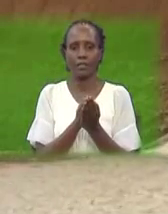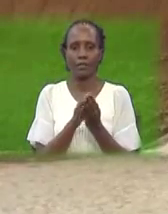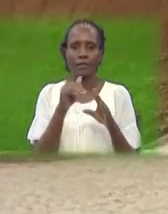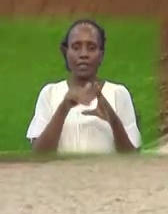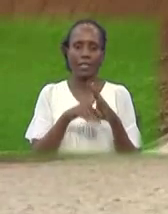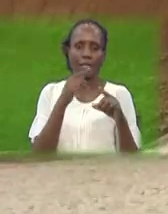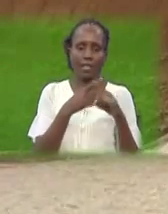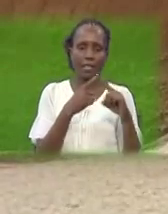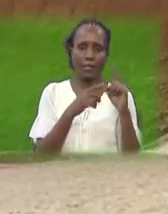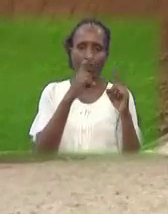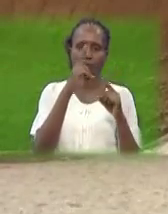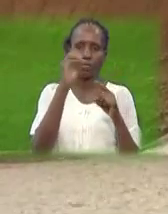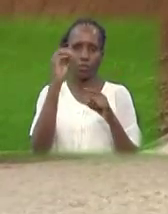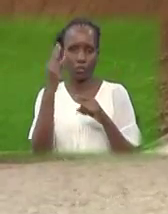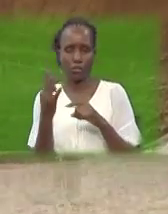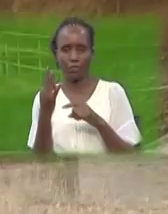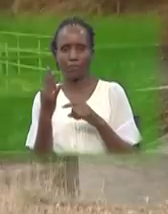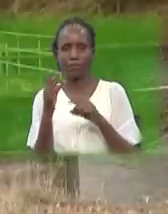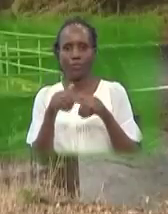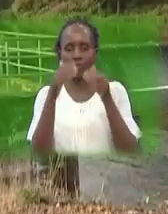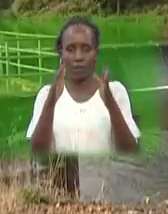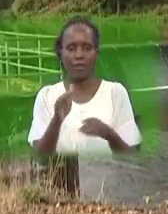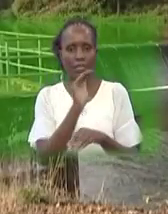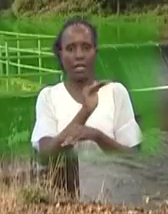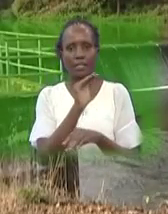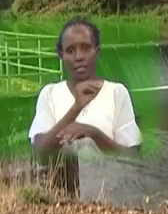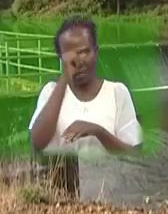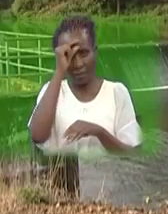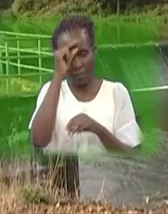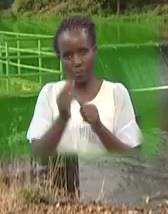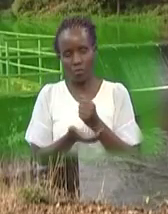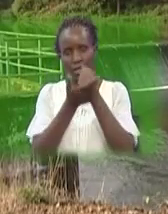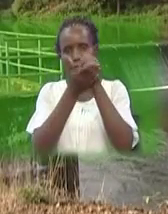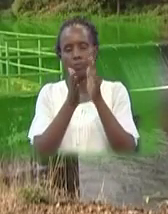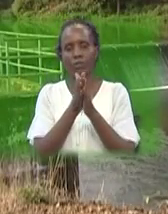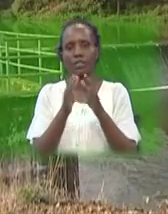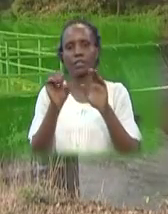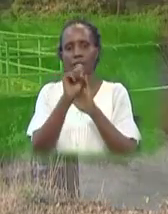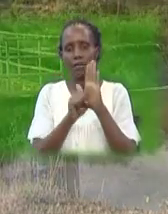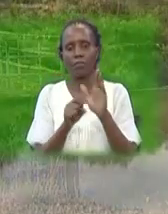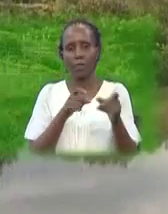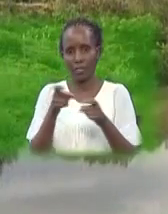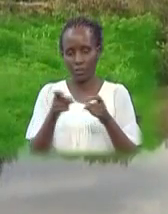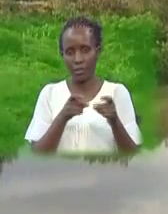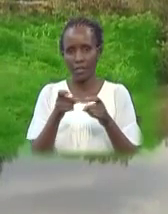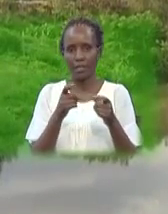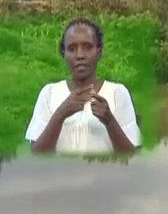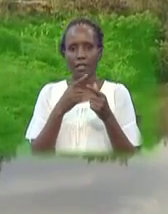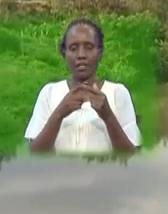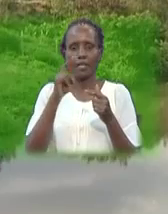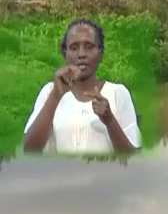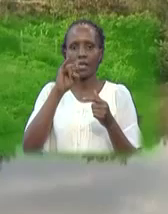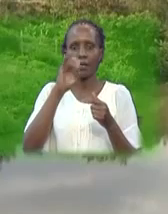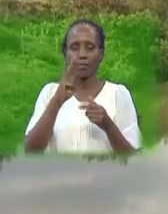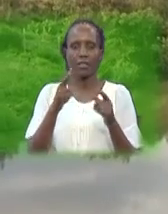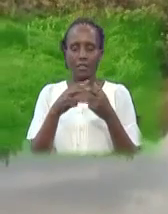In 2003, the farmers approached the government for assistance in the scheme management. NIB went through